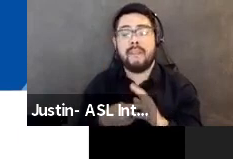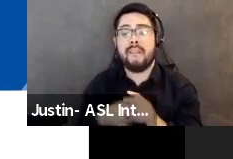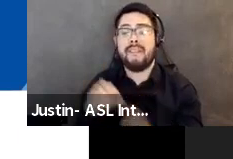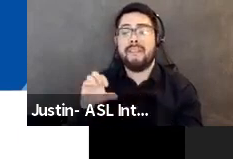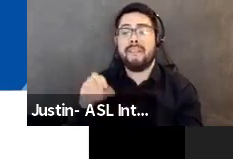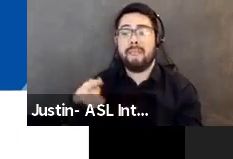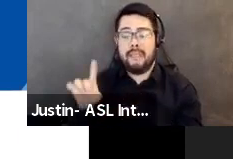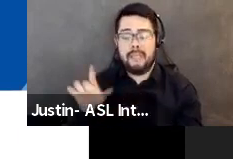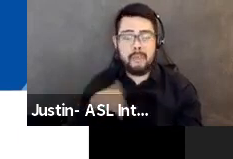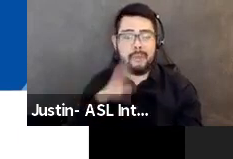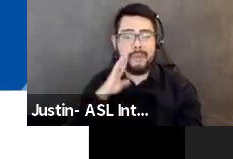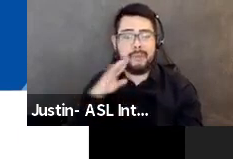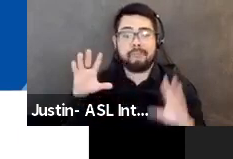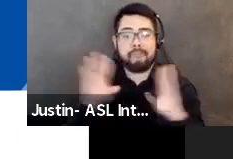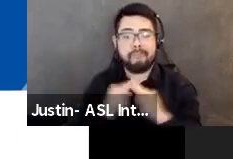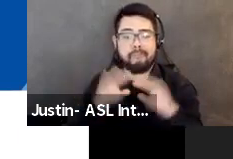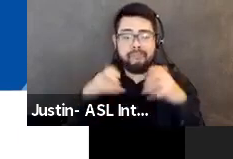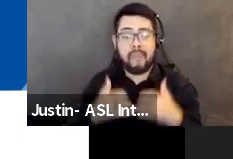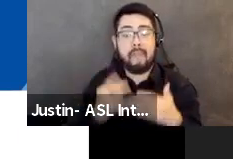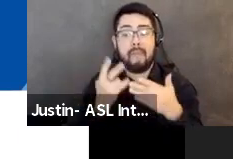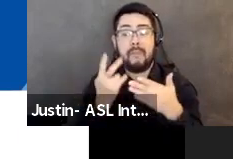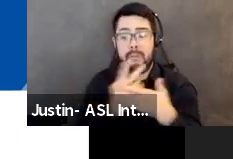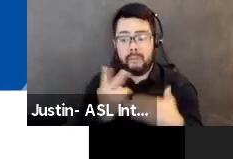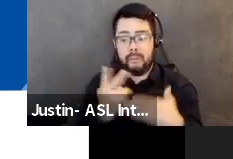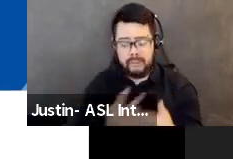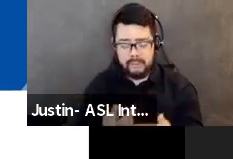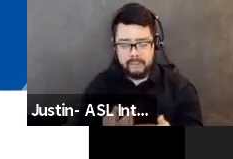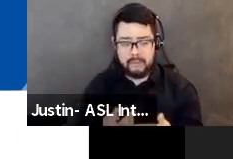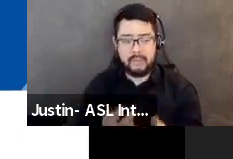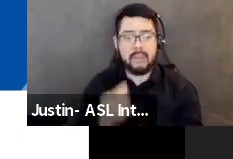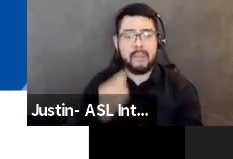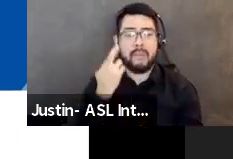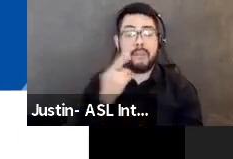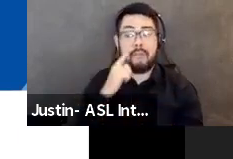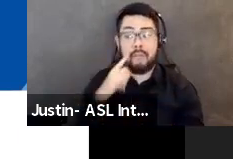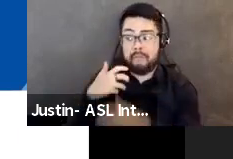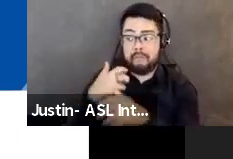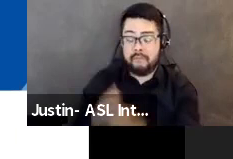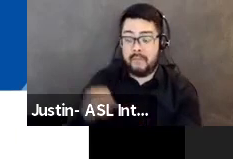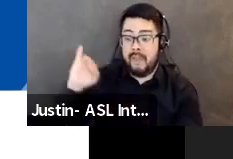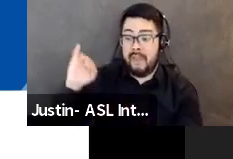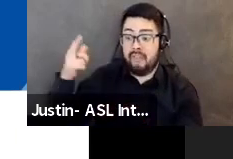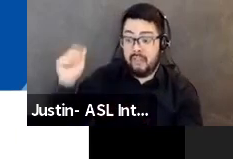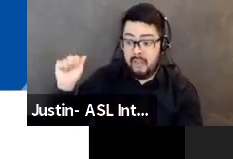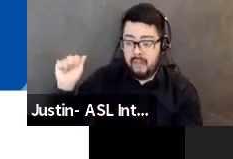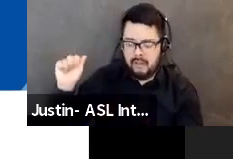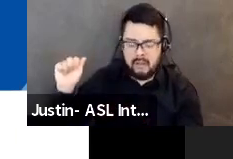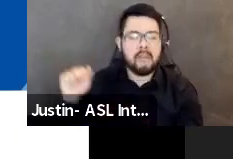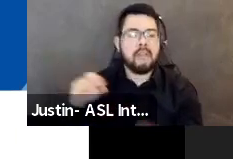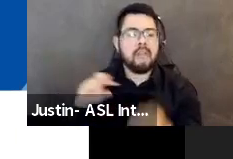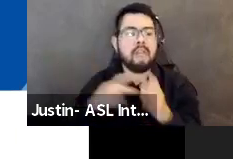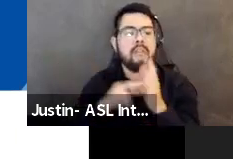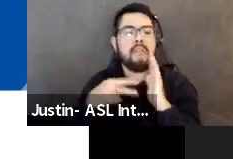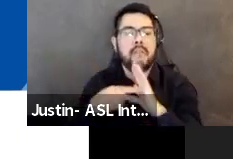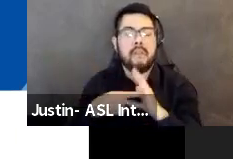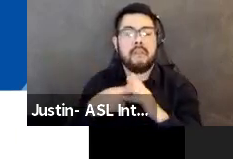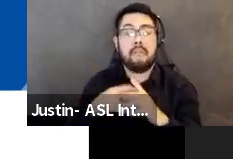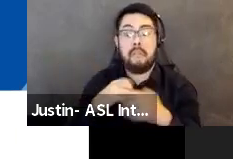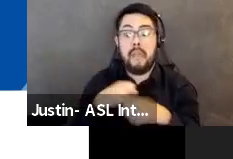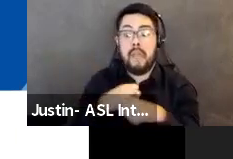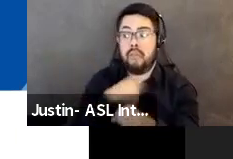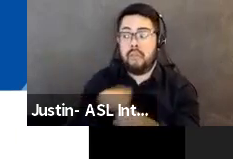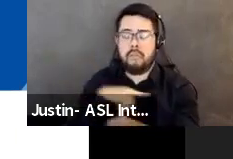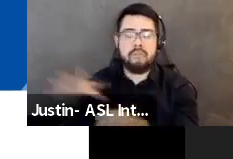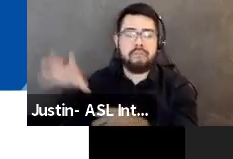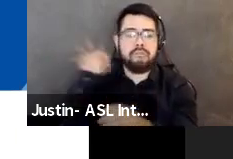every two weeks to go over the adherence to the iga and make sure that we are incorporating the